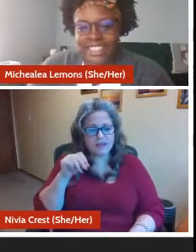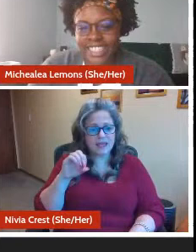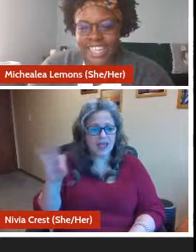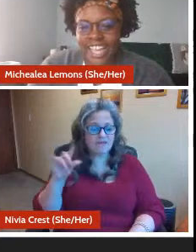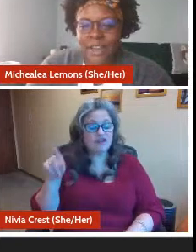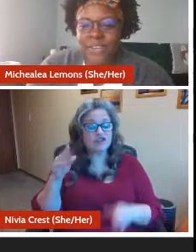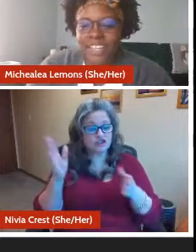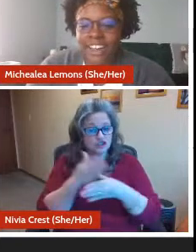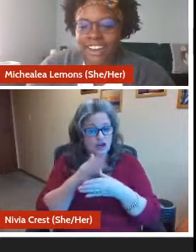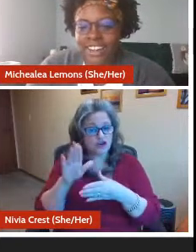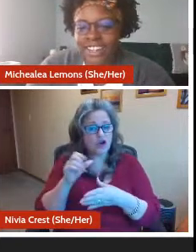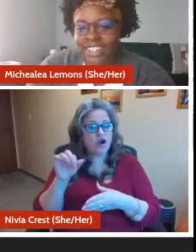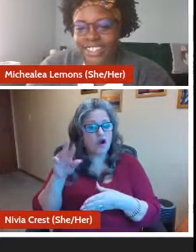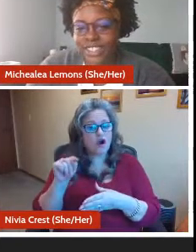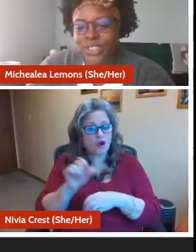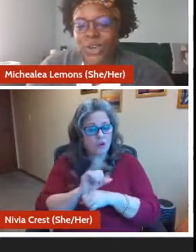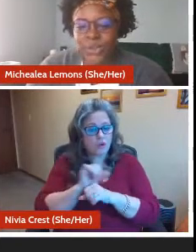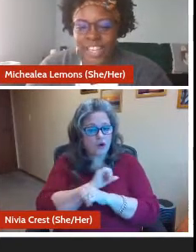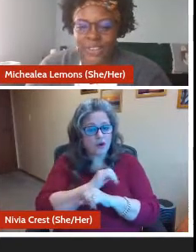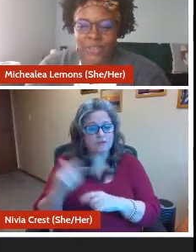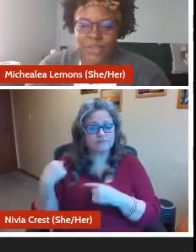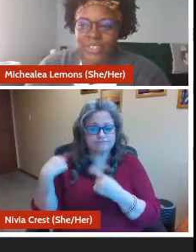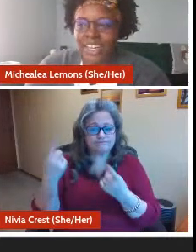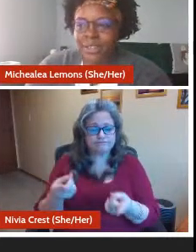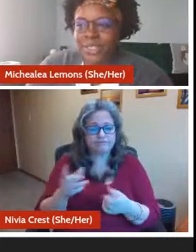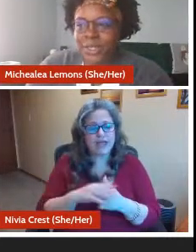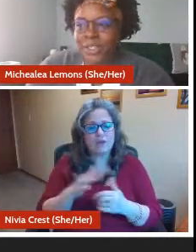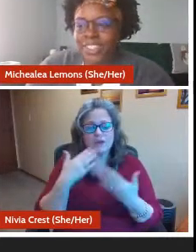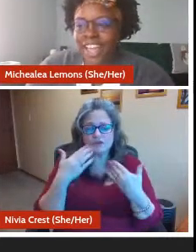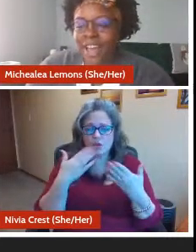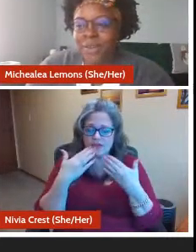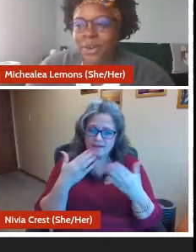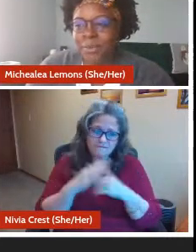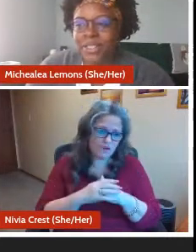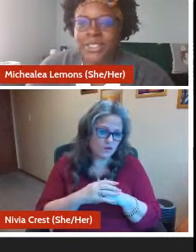in the past. And we are so thankful